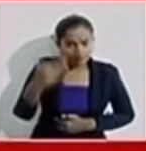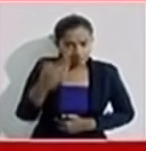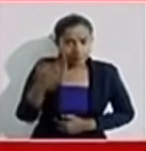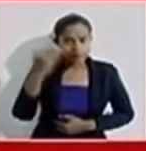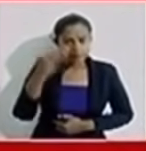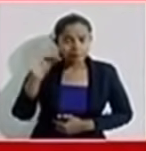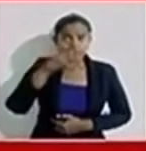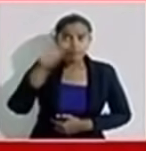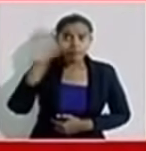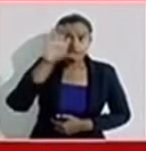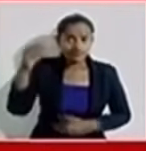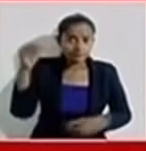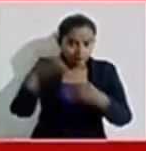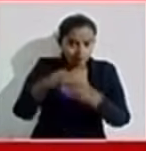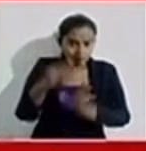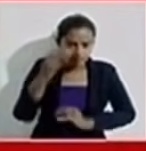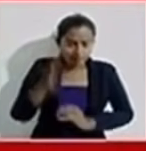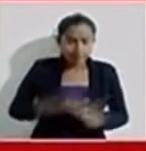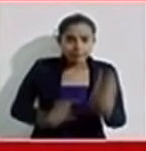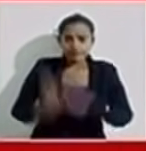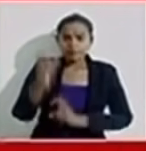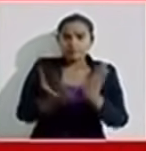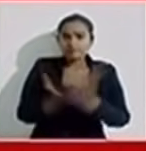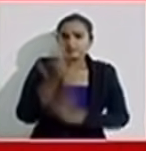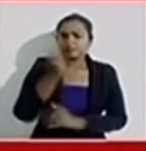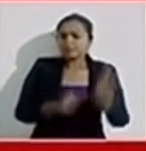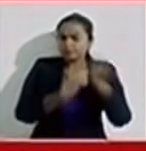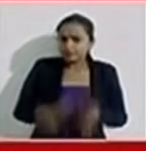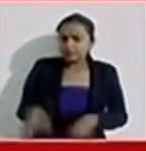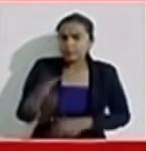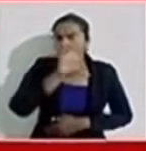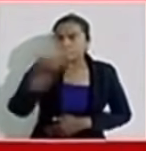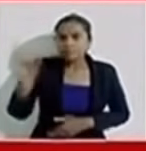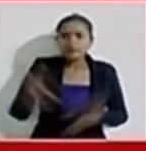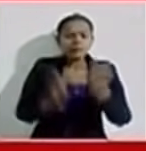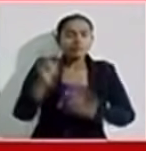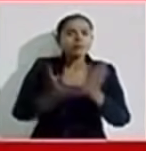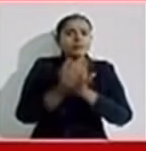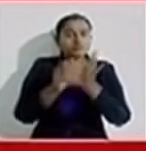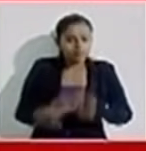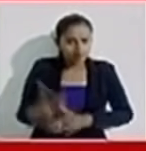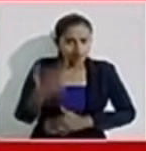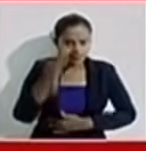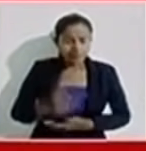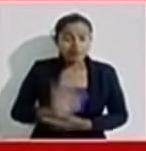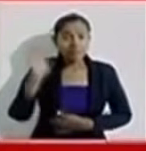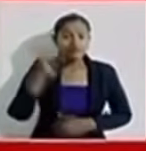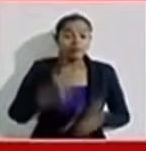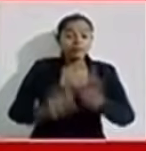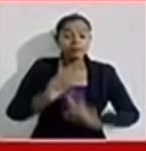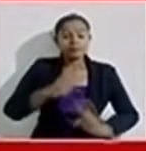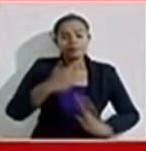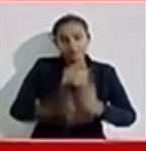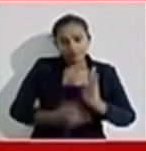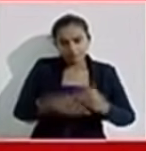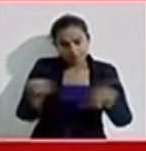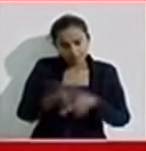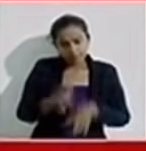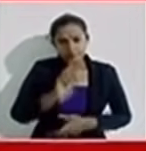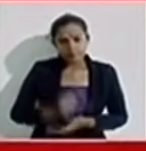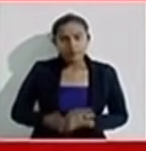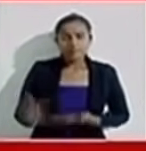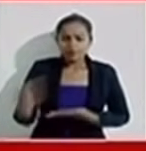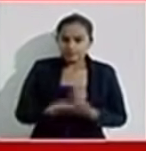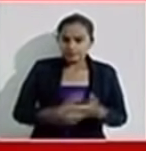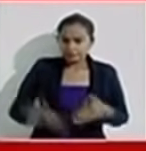human rights of the people of the other countries. Cheng Zhu made a special statement on Sri Lanka as well. We are against the interference by countries